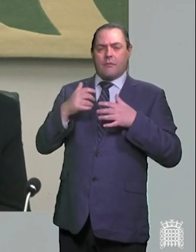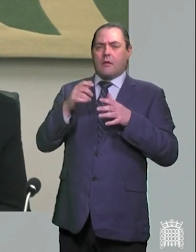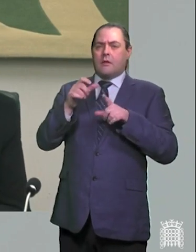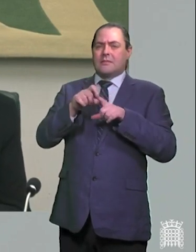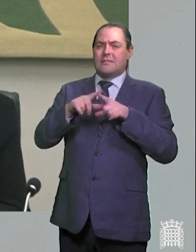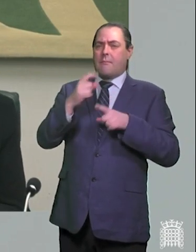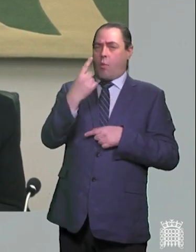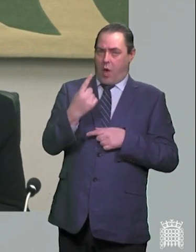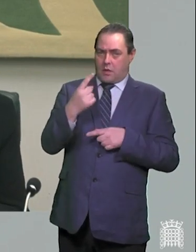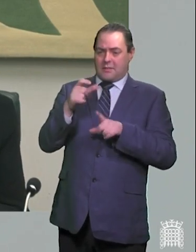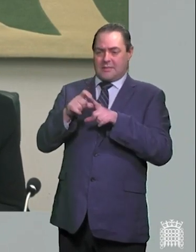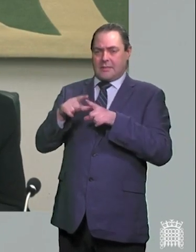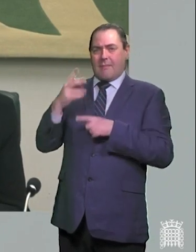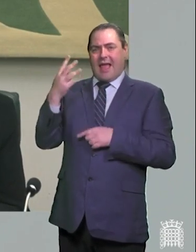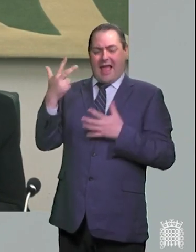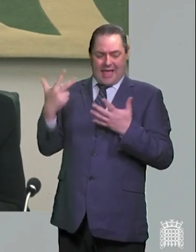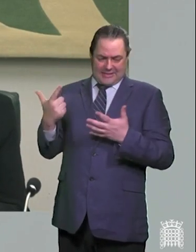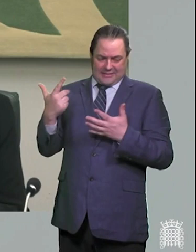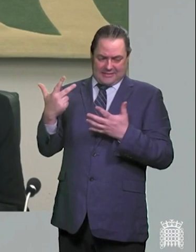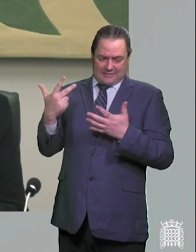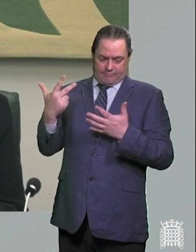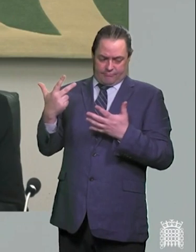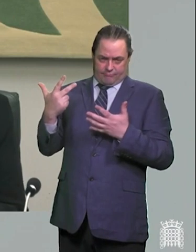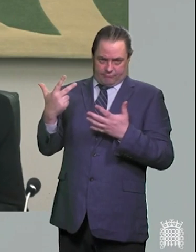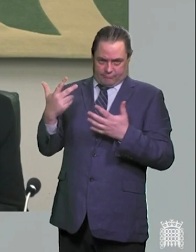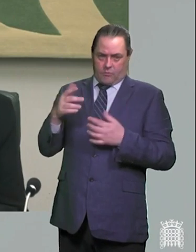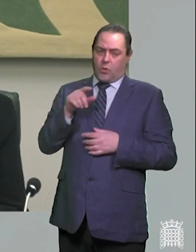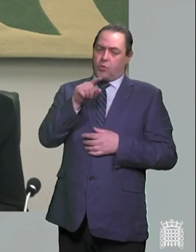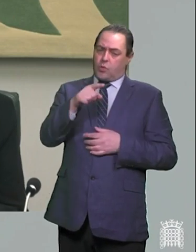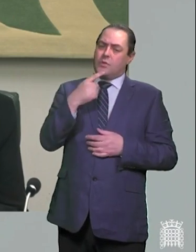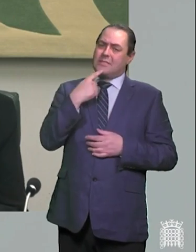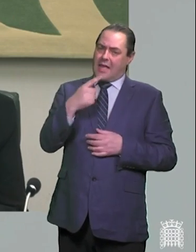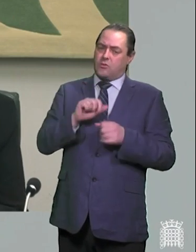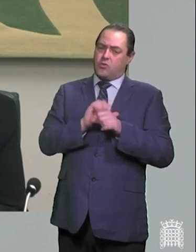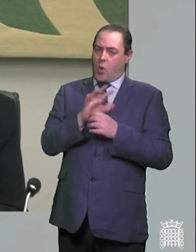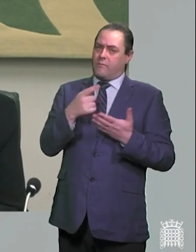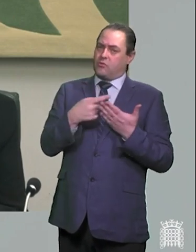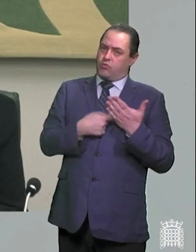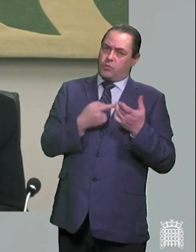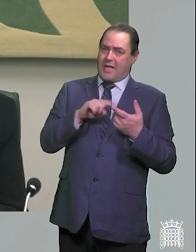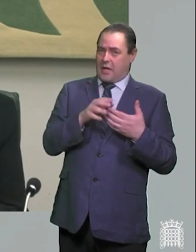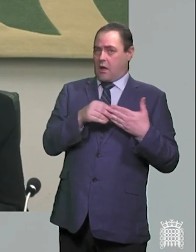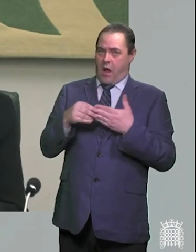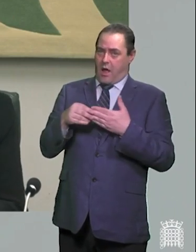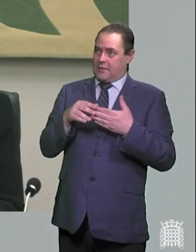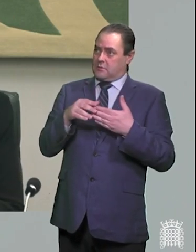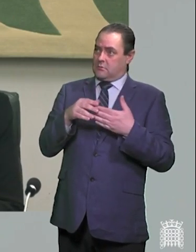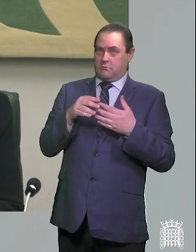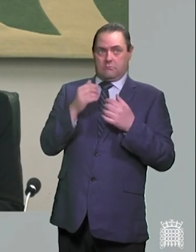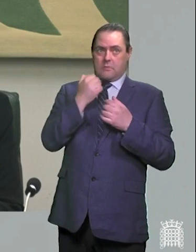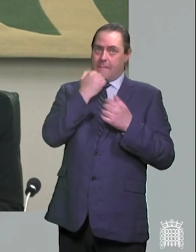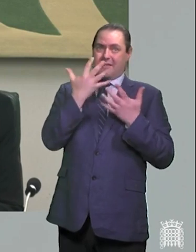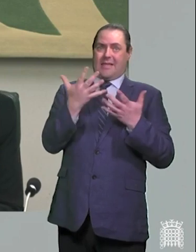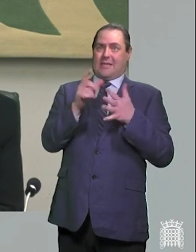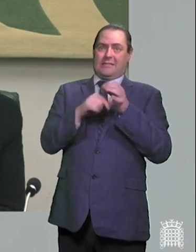and the 8th of December. We'll first examine your assertions that COVID rules and guidance were followed in number 10, and I'd like to invite